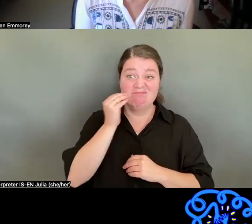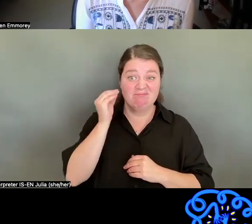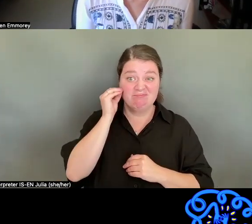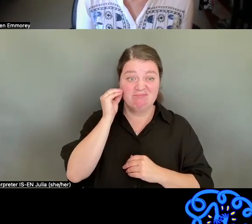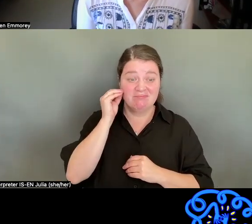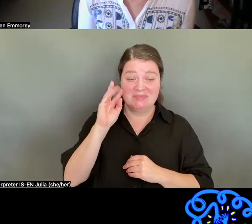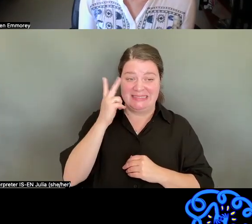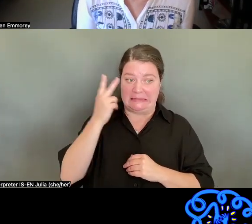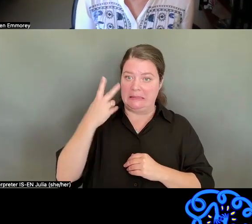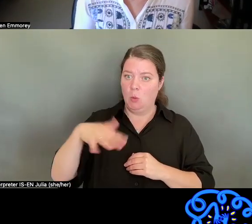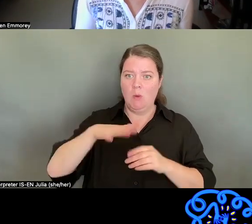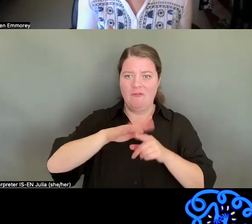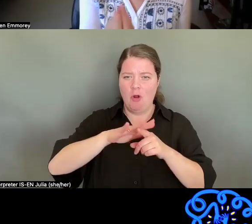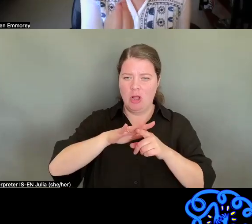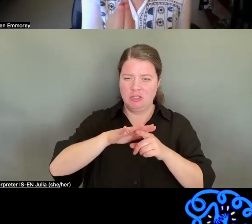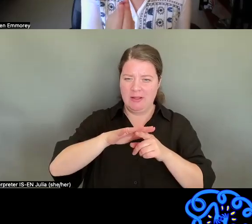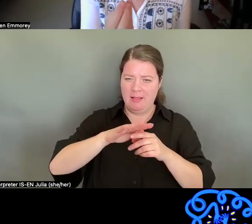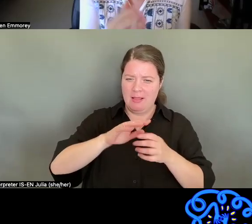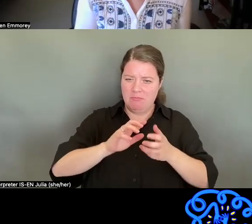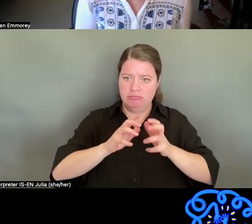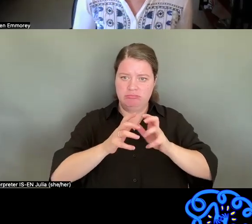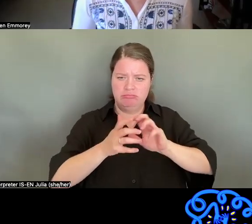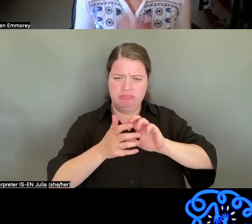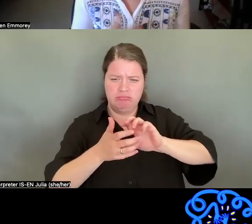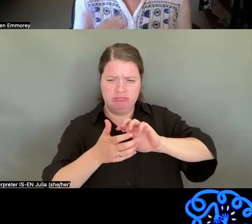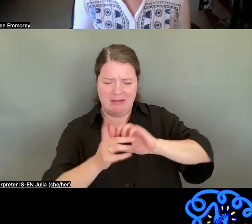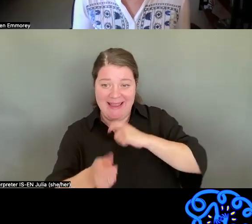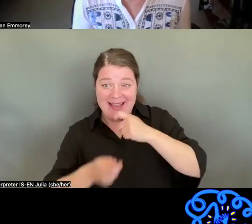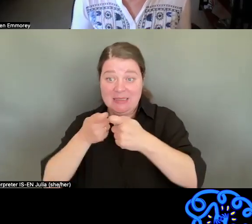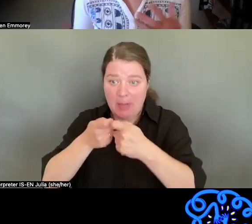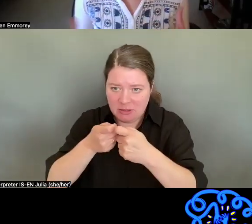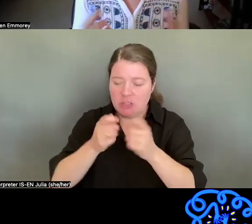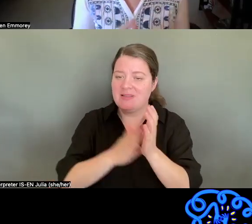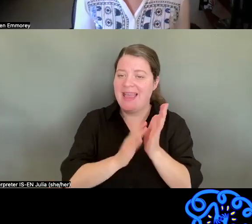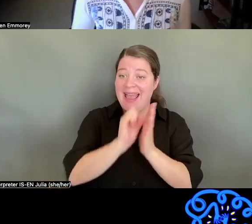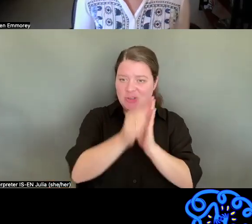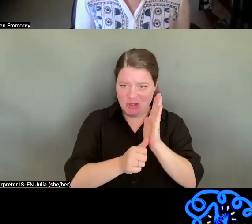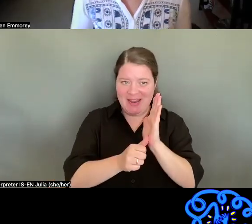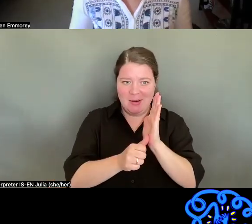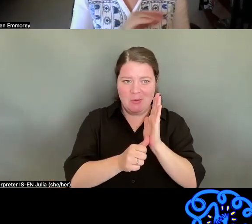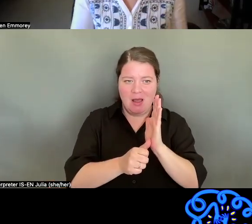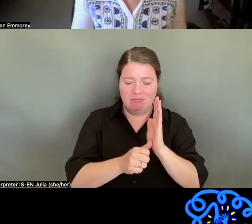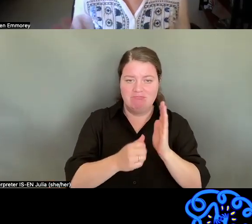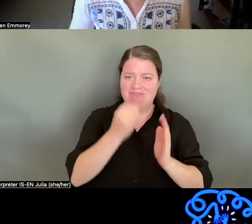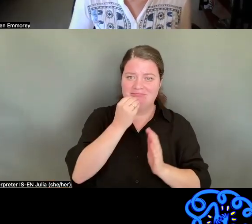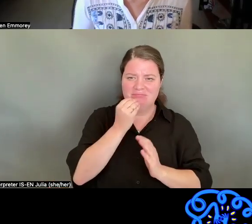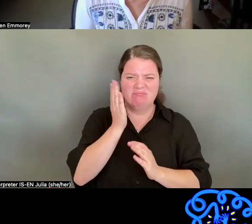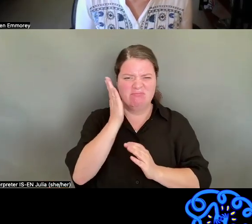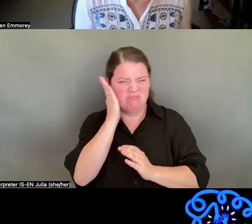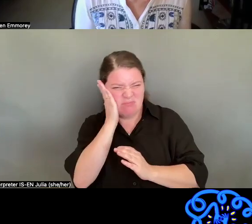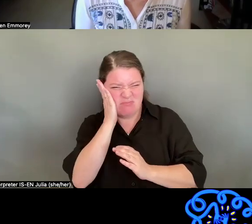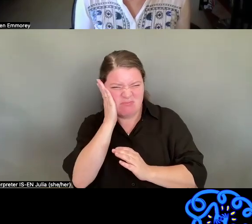So you get phonological assimilation with the hand shape, with frequent use that really changes and you lose